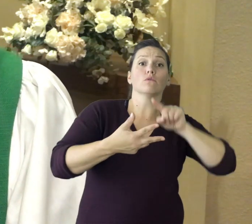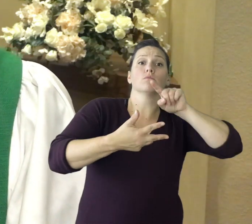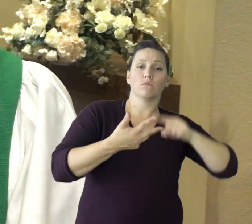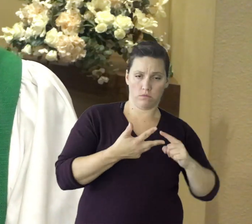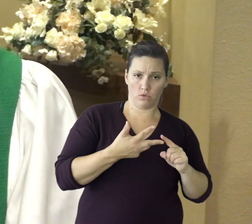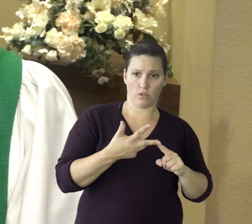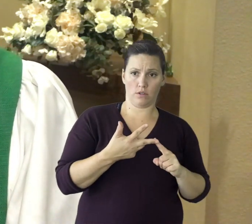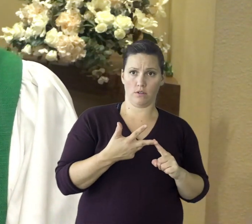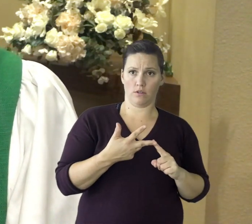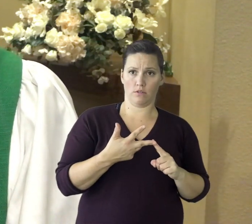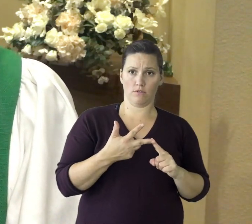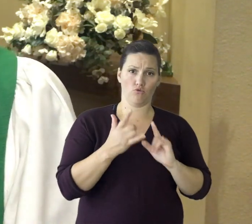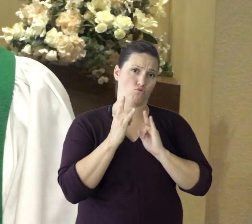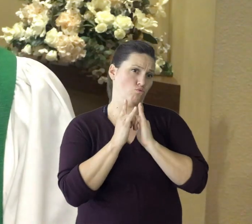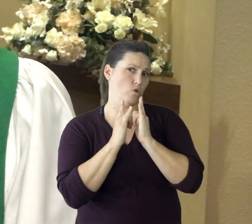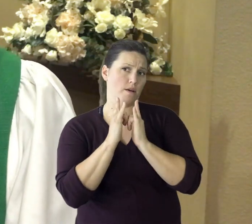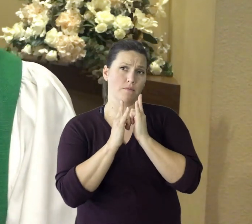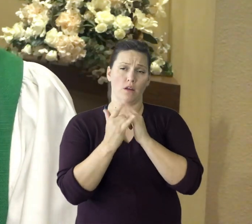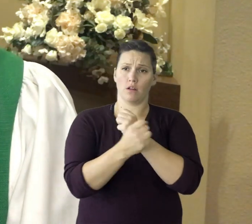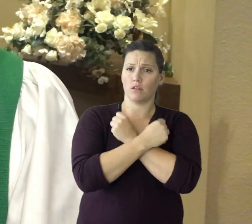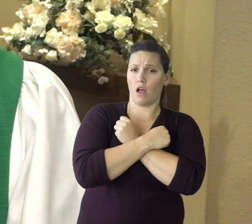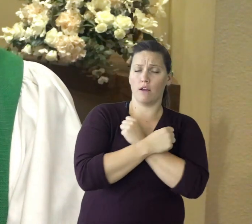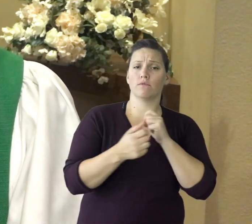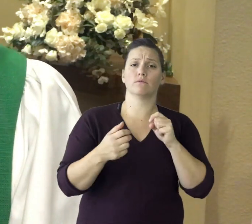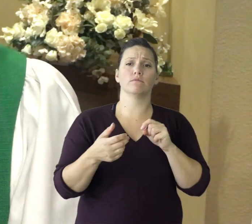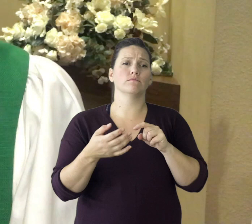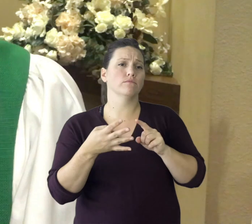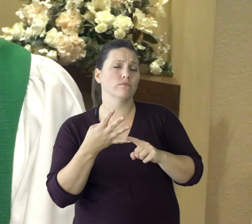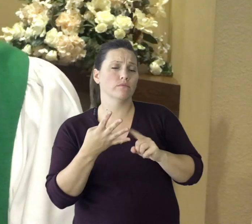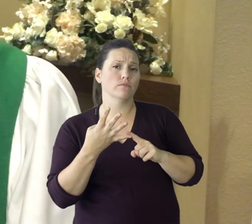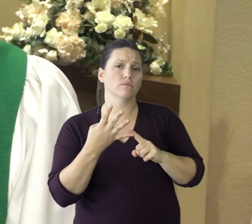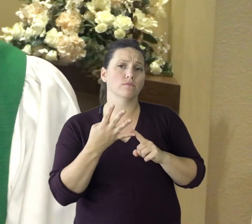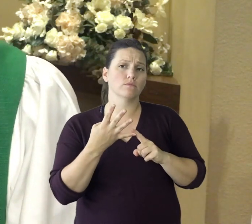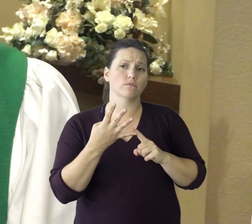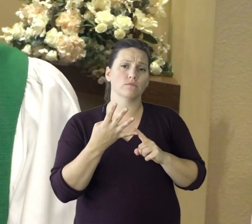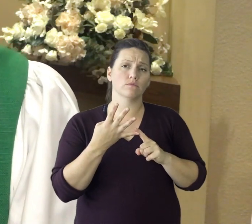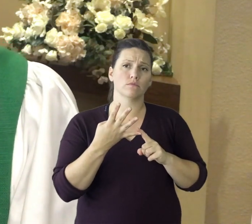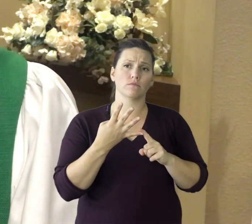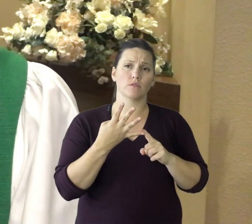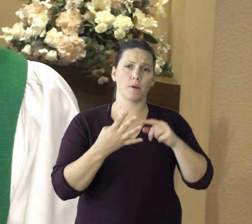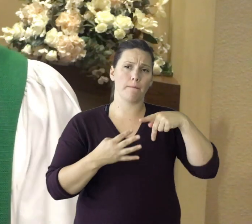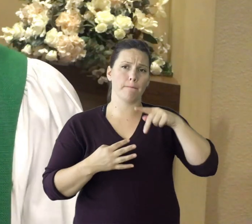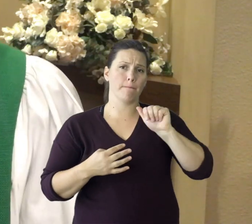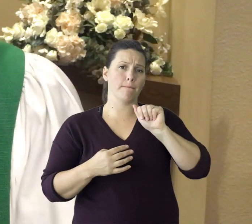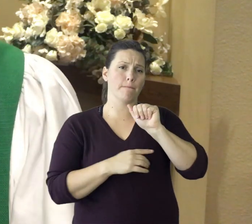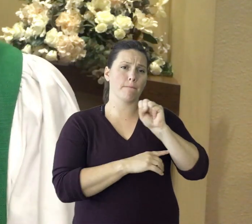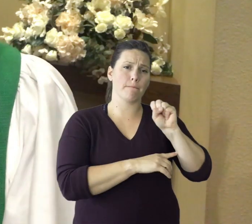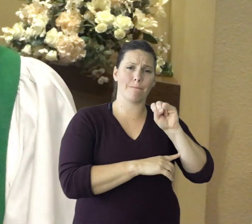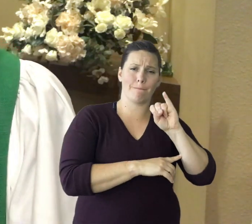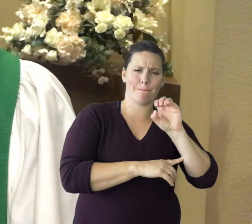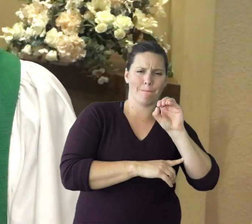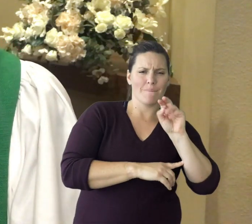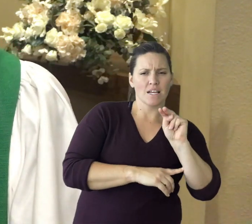of word in Greek for romantic love. And there is yet another Greek word for